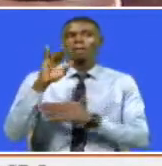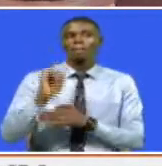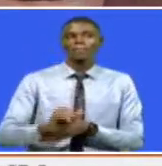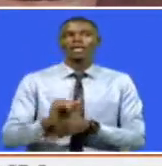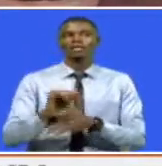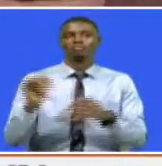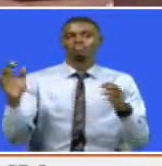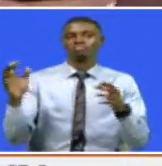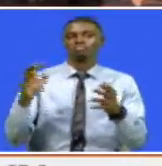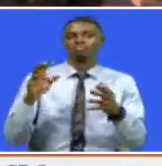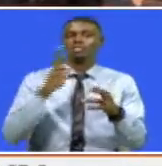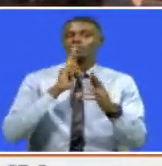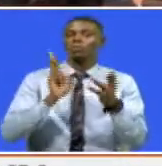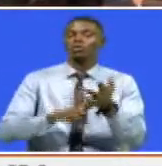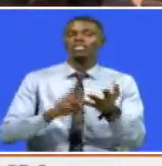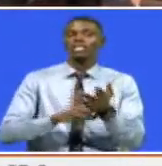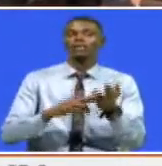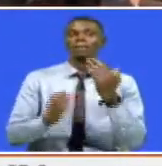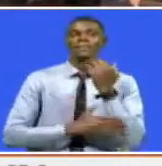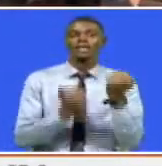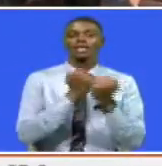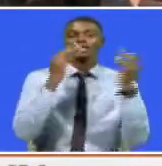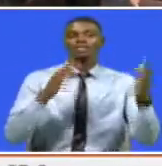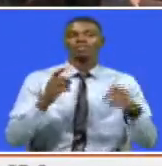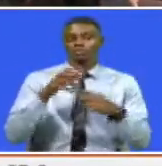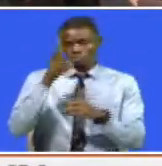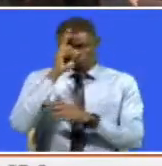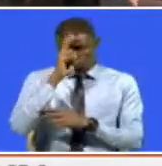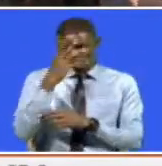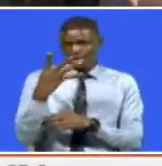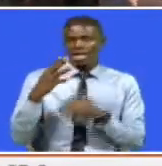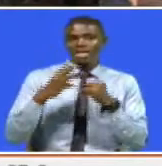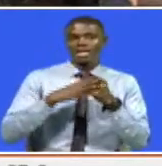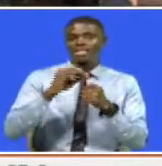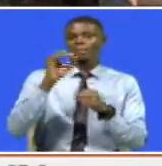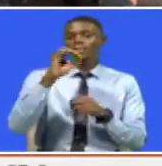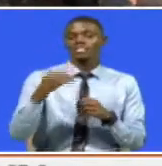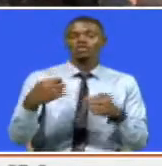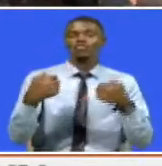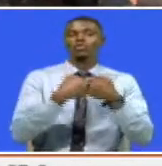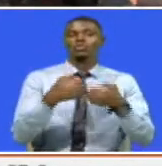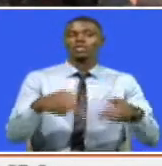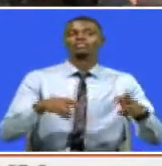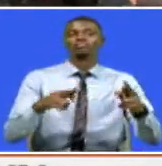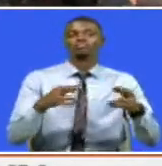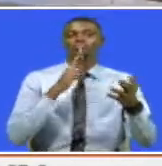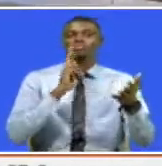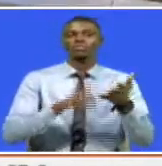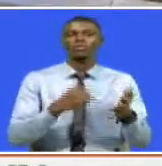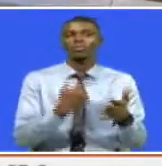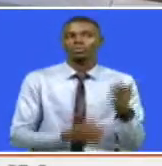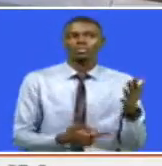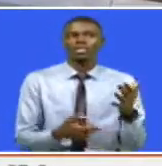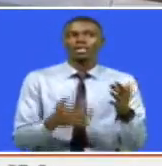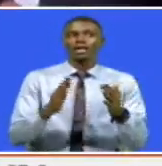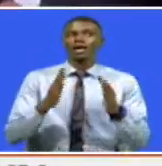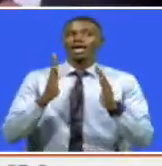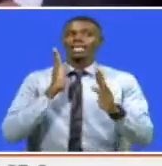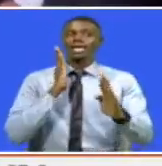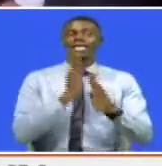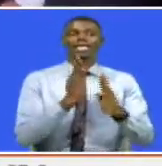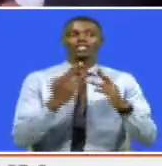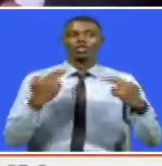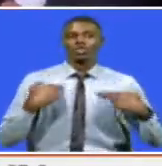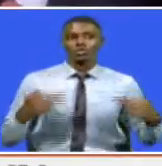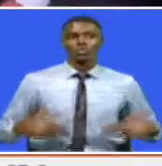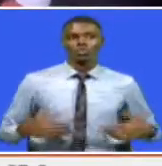reckless drivers to the police. The statistics show that 90% of the road accidents were as a result of direct human error. During